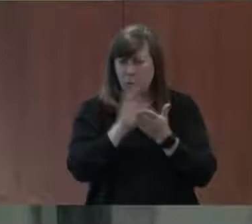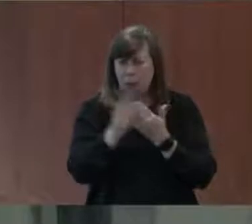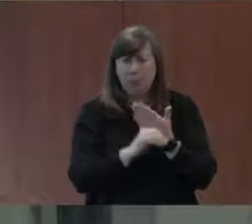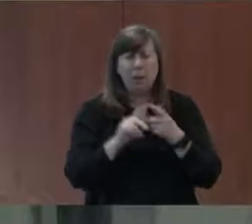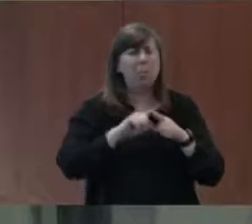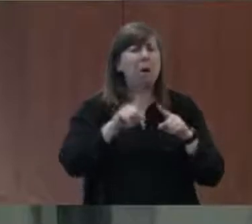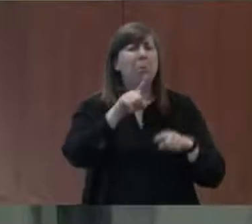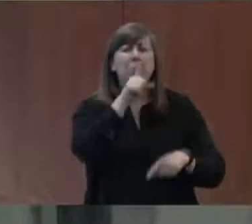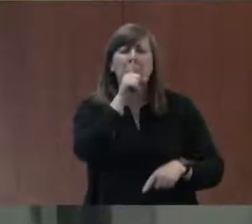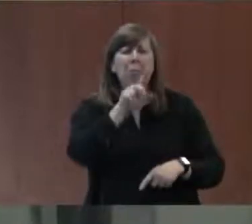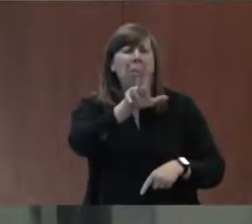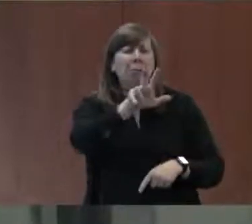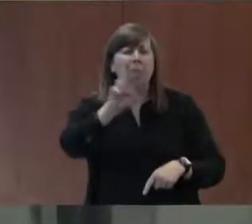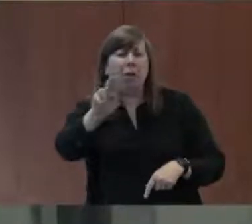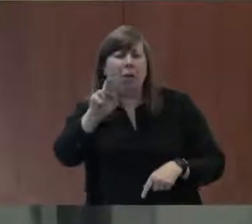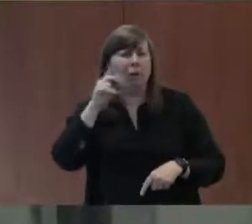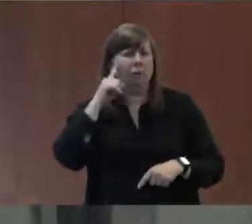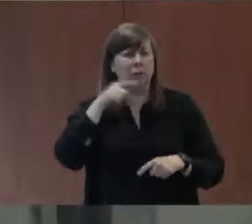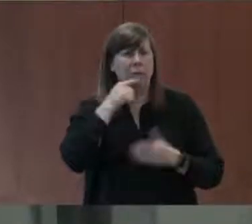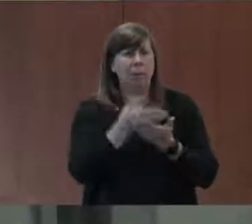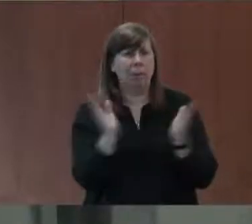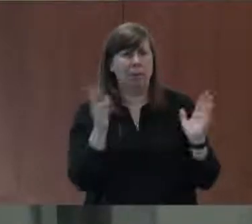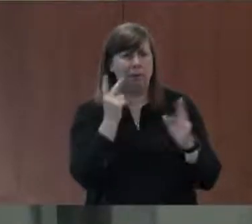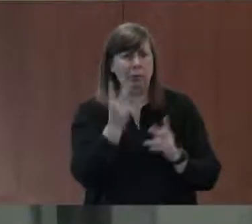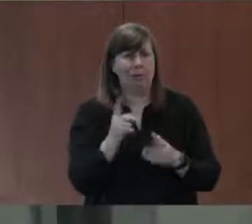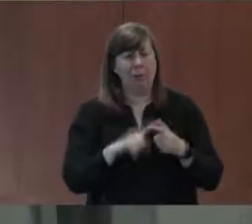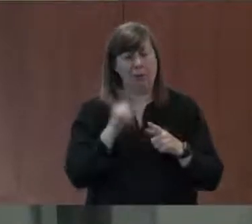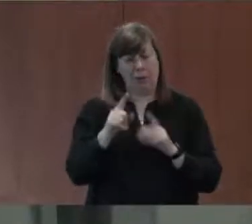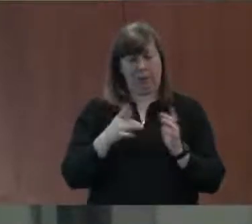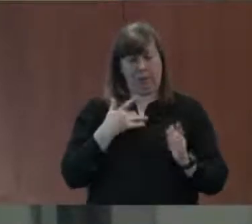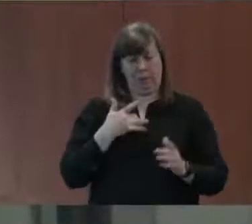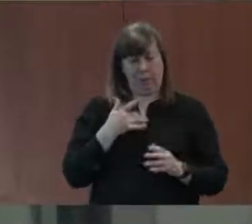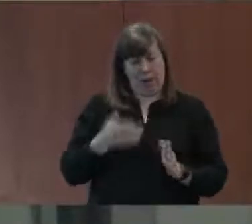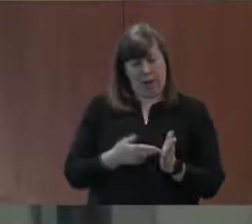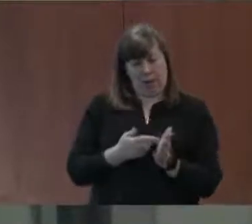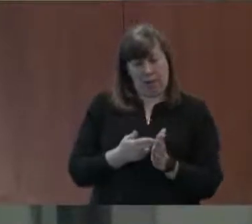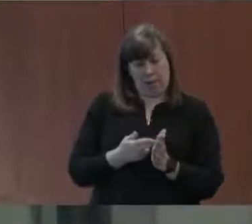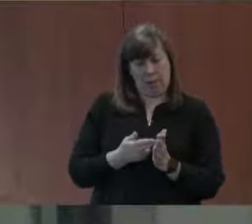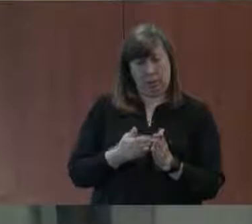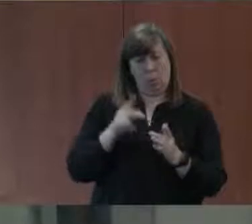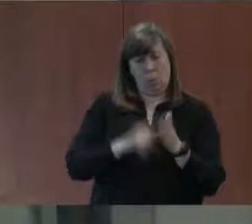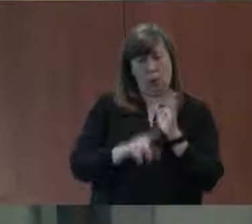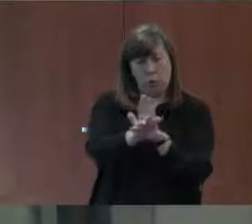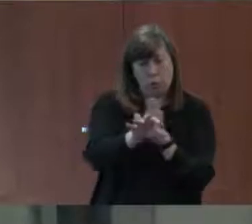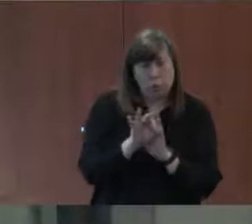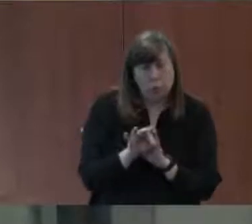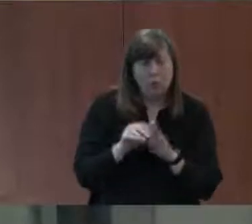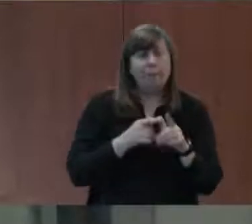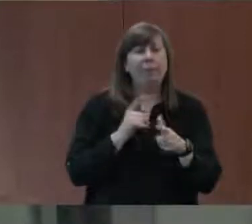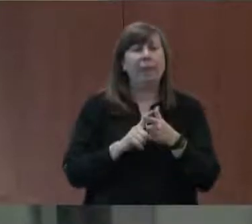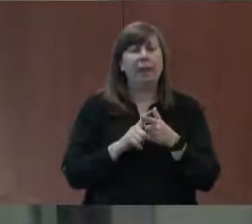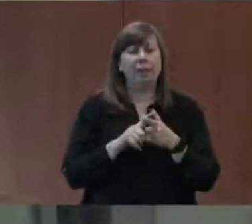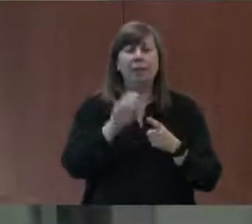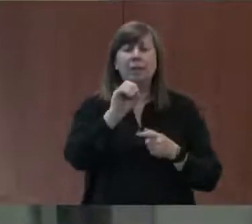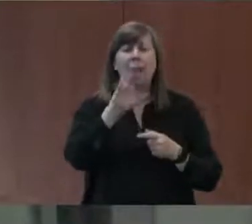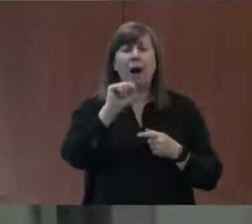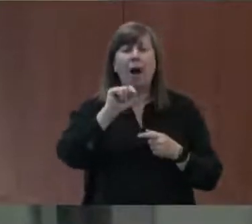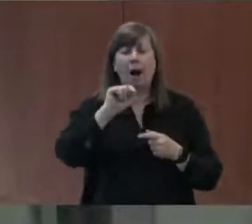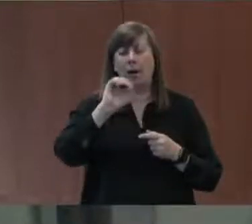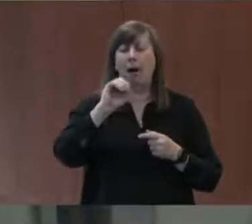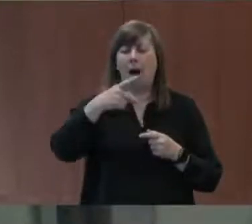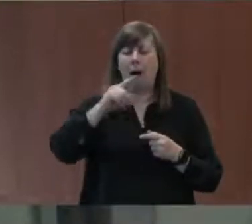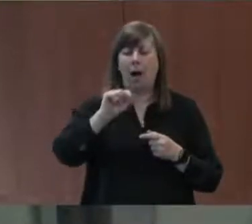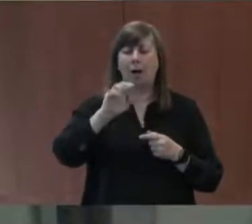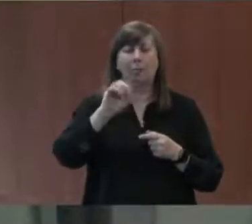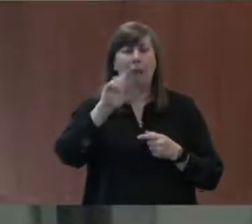you never put out the 3R curriculum for the public to see. You give the impression of honesty behind what you choose. Then there is the opt-out letter you put in the